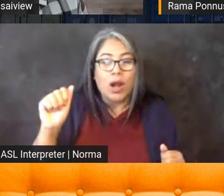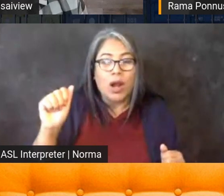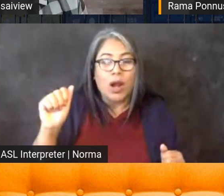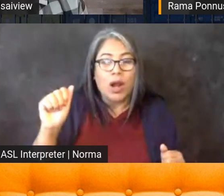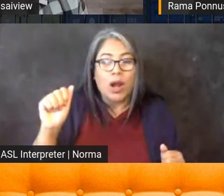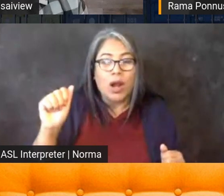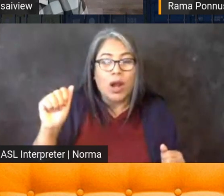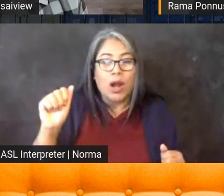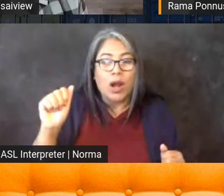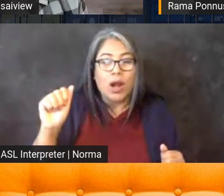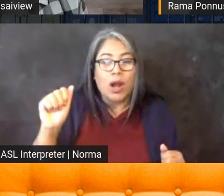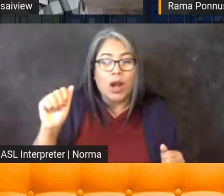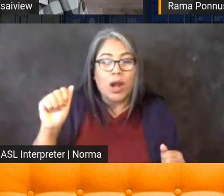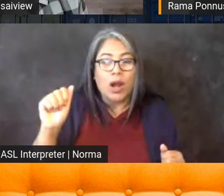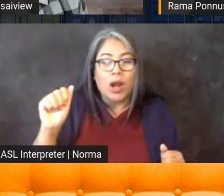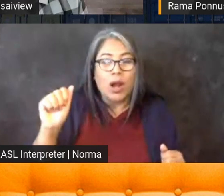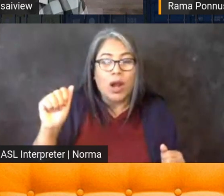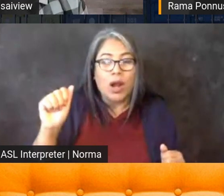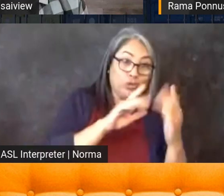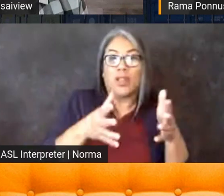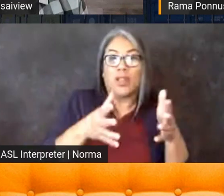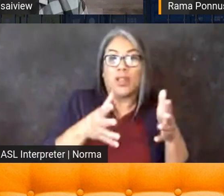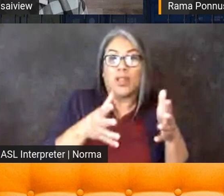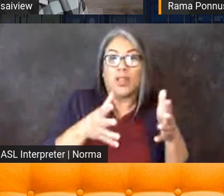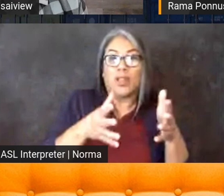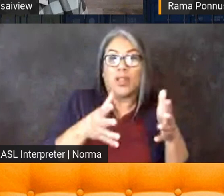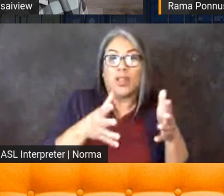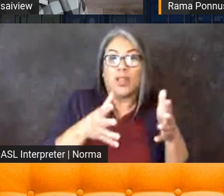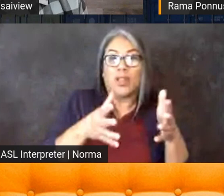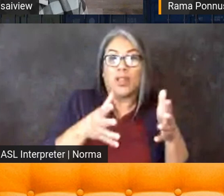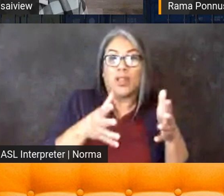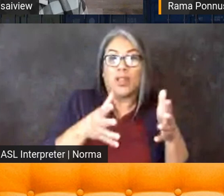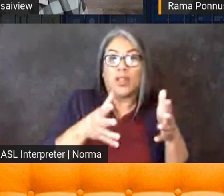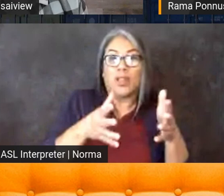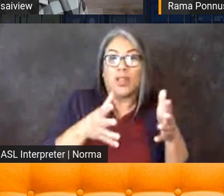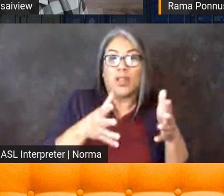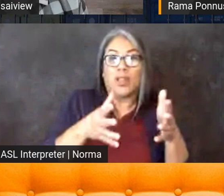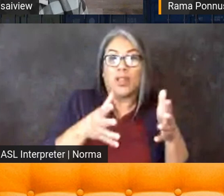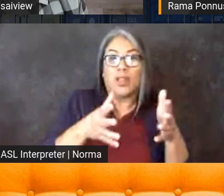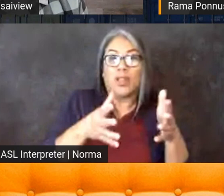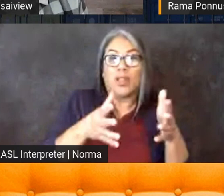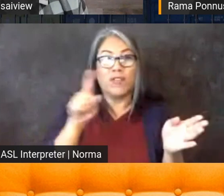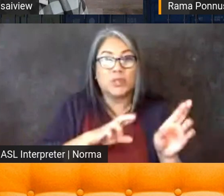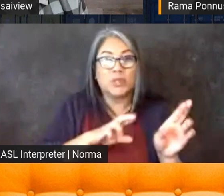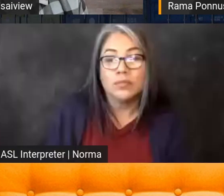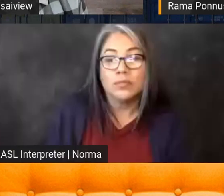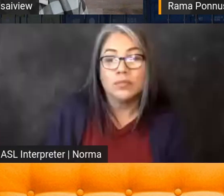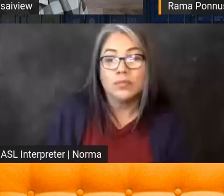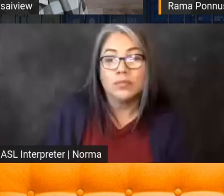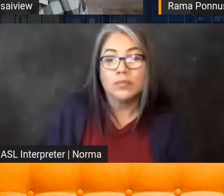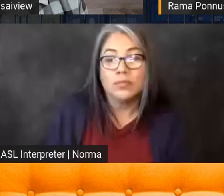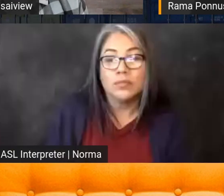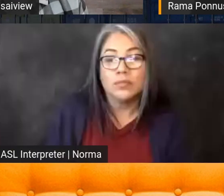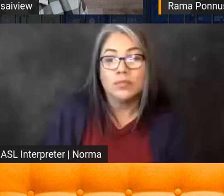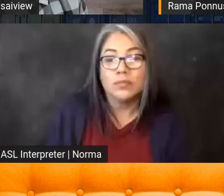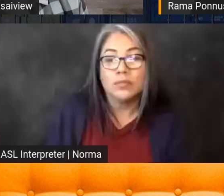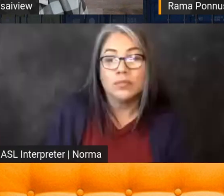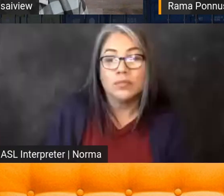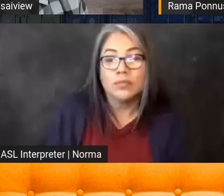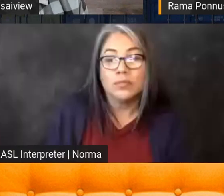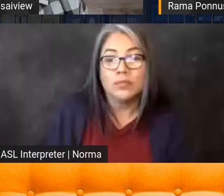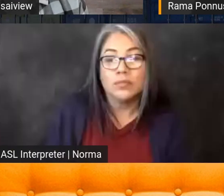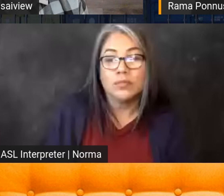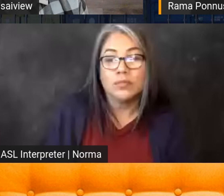local Docker deployment option that developers can use to just play around with EKS Anywhere, but we definitely don't recommend those for